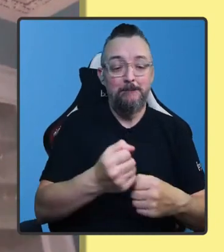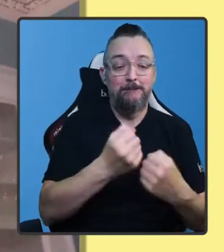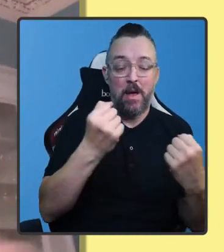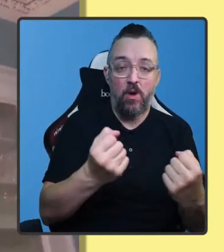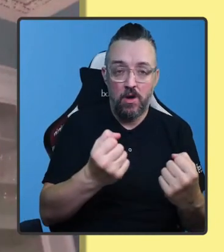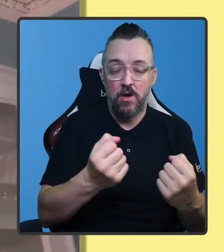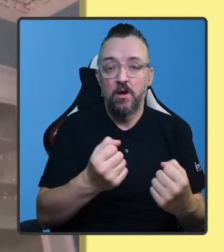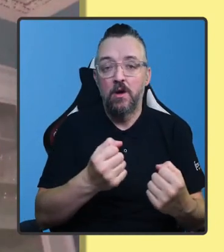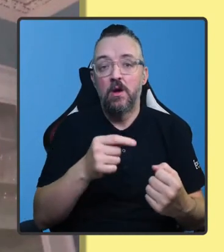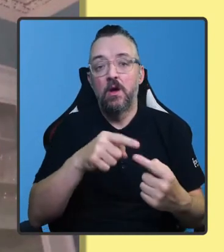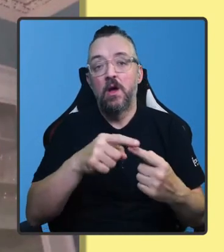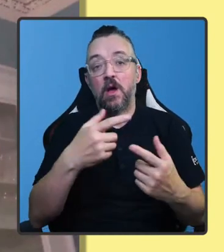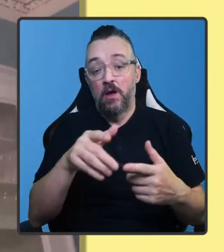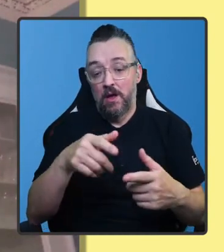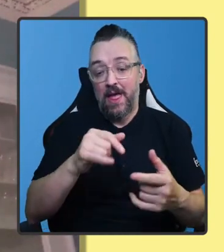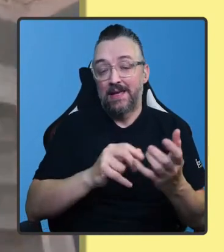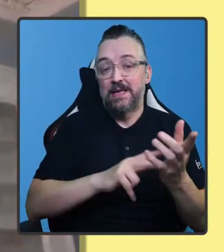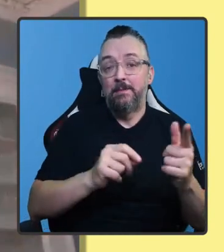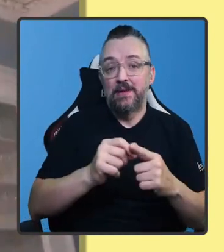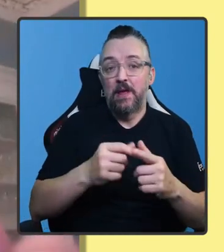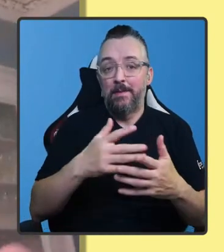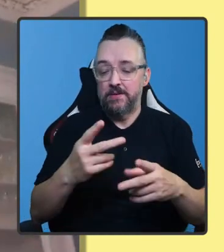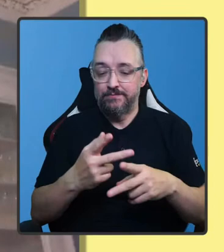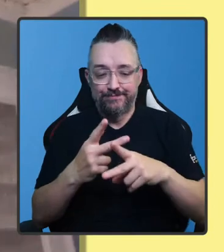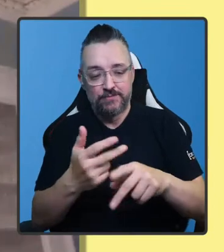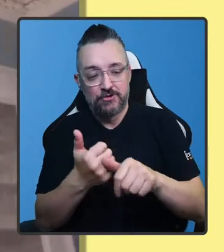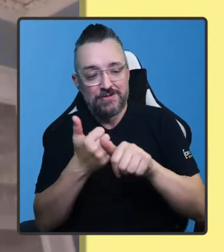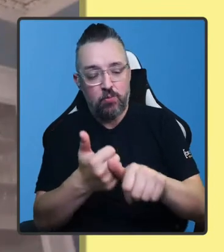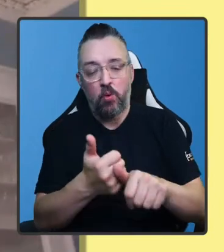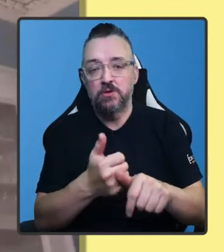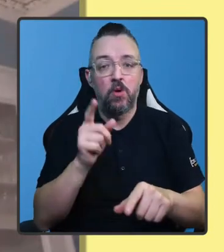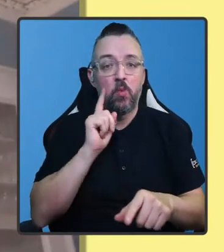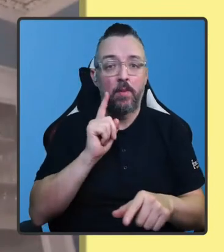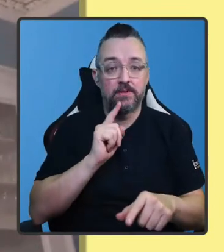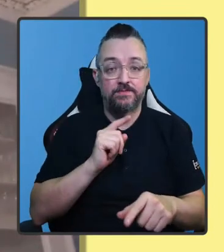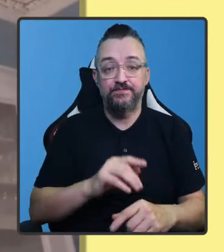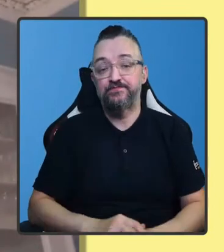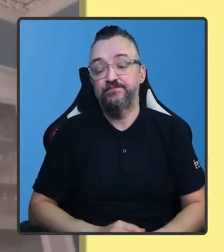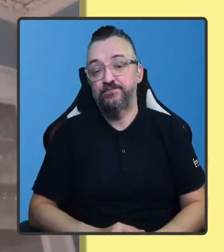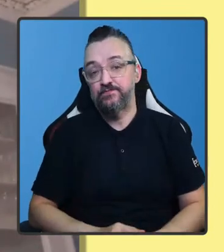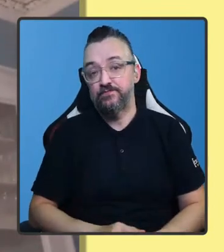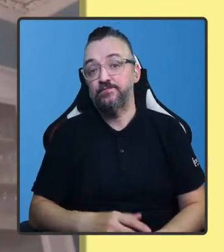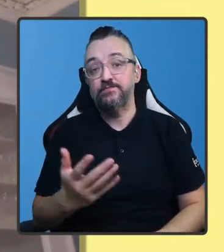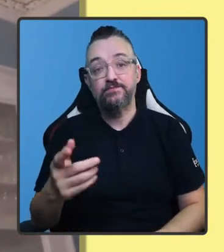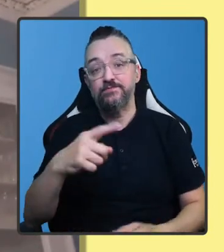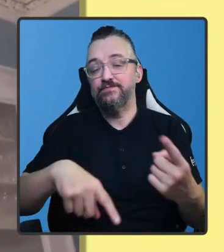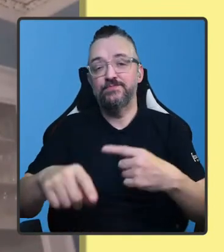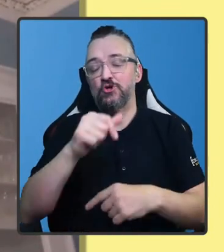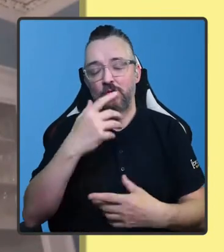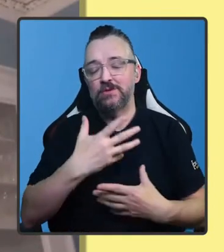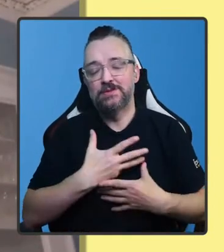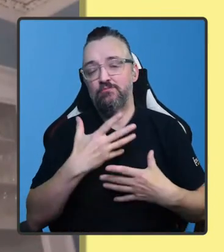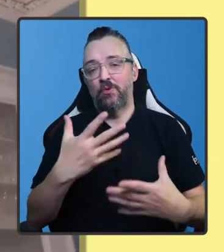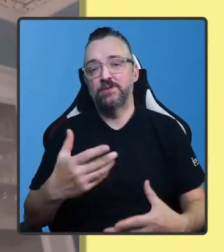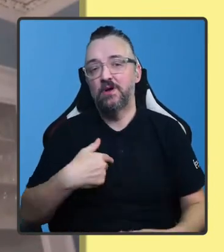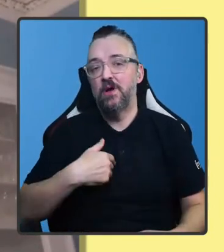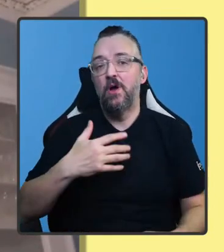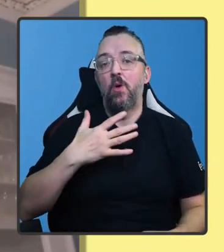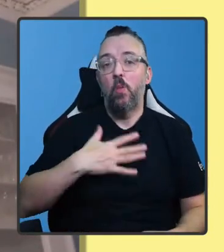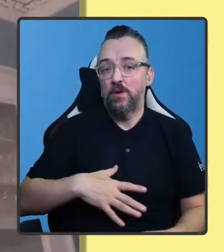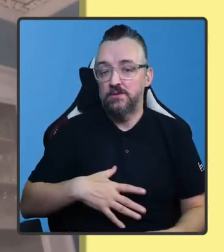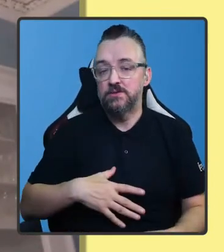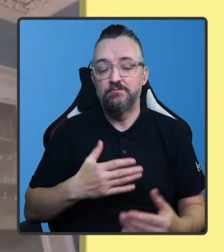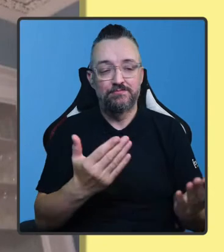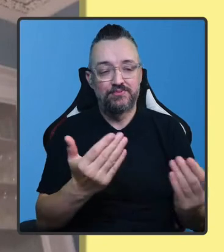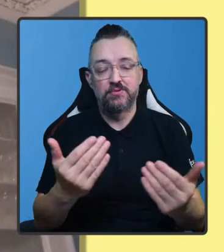taken steps to support women in their careers. Conference, it wouldn't be a surprise for you to know that I want to see more women